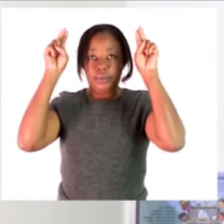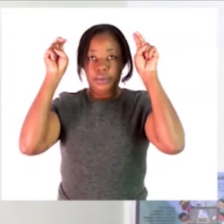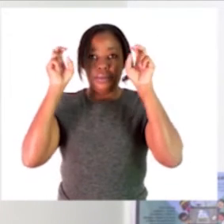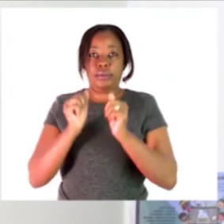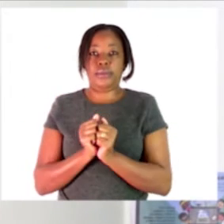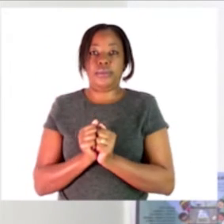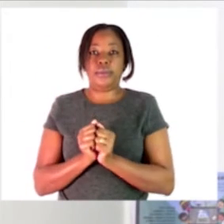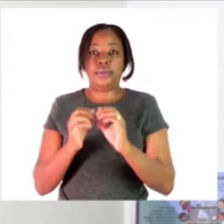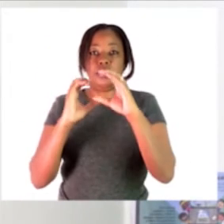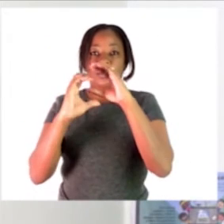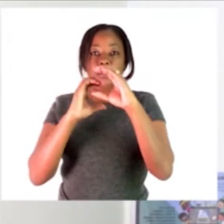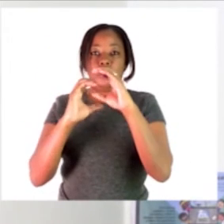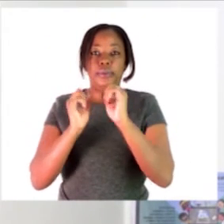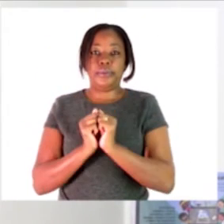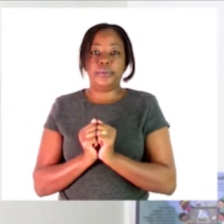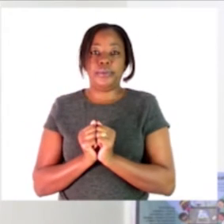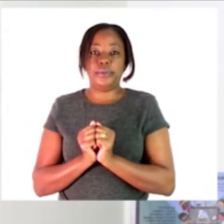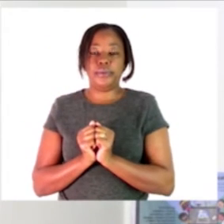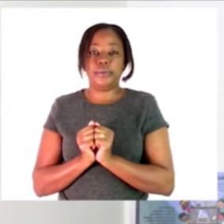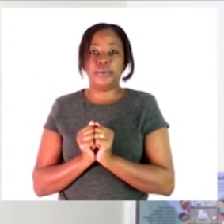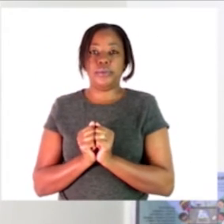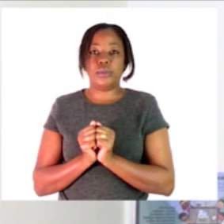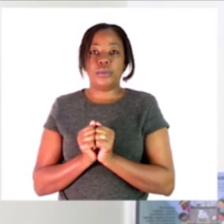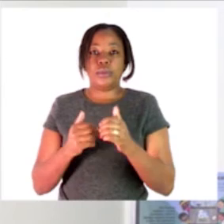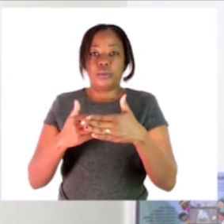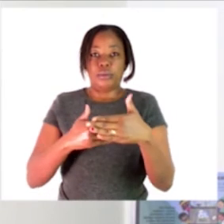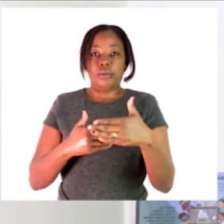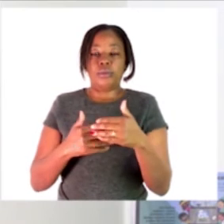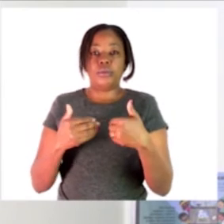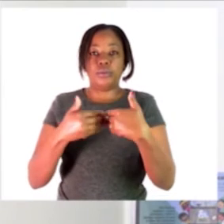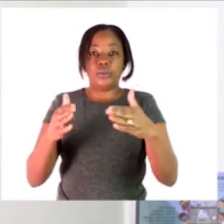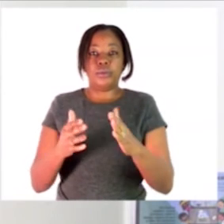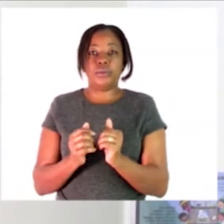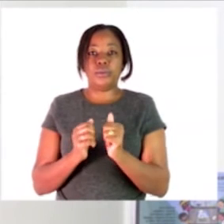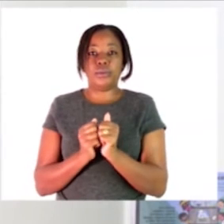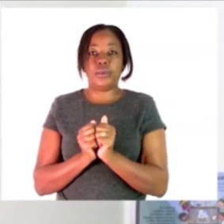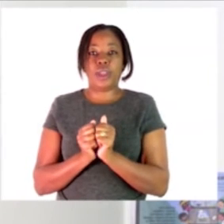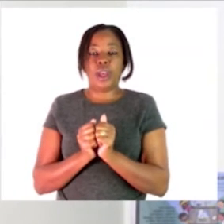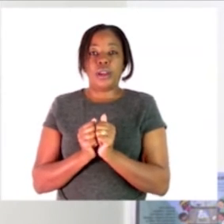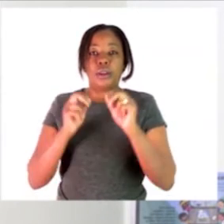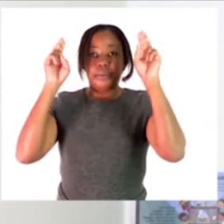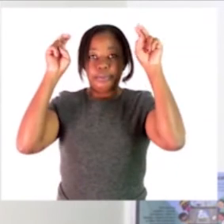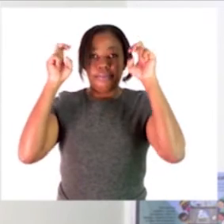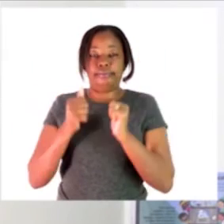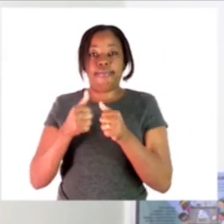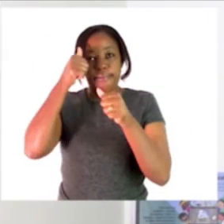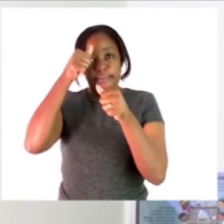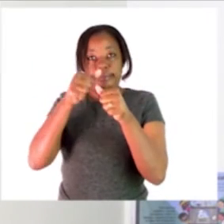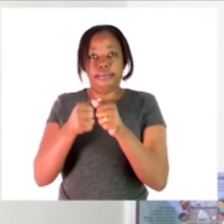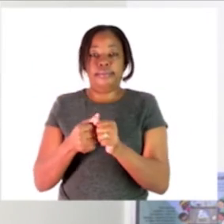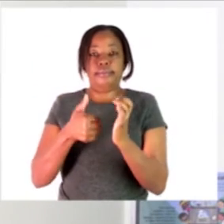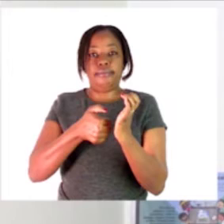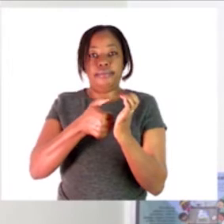local media. Before we start with our topic for today, I would like to remind you to sanitize